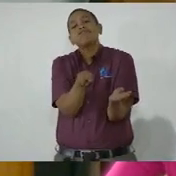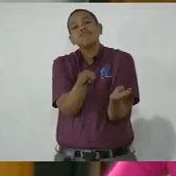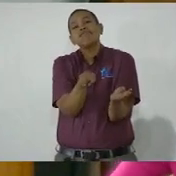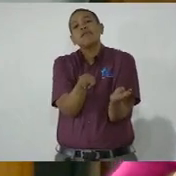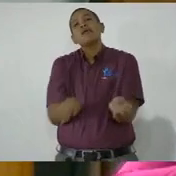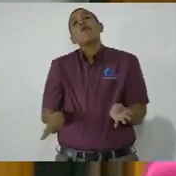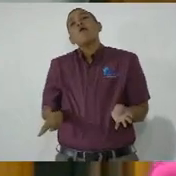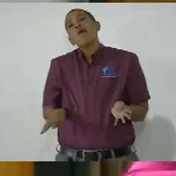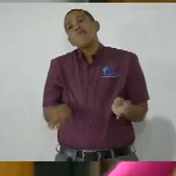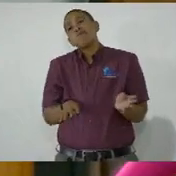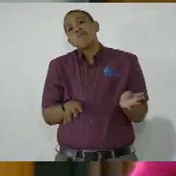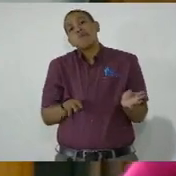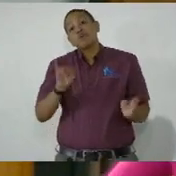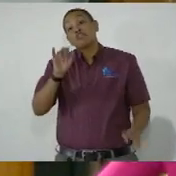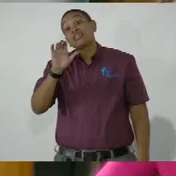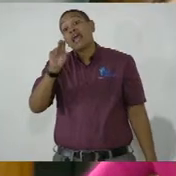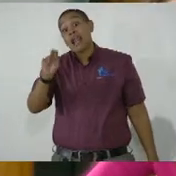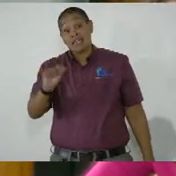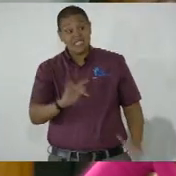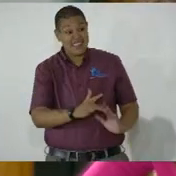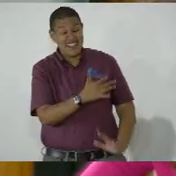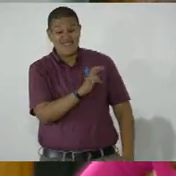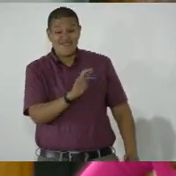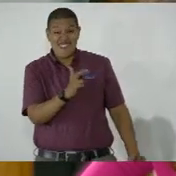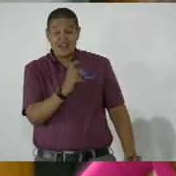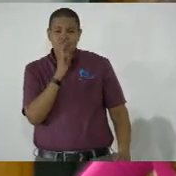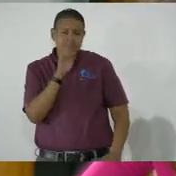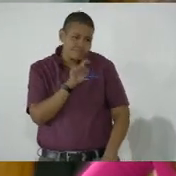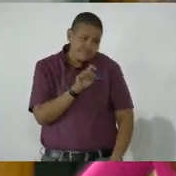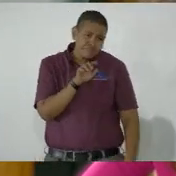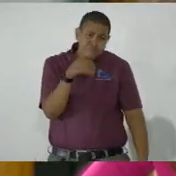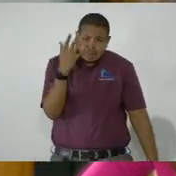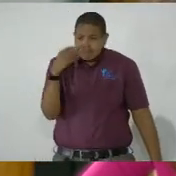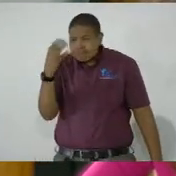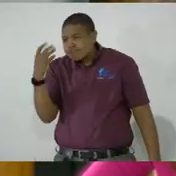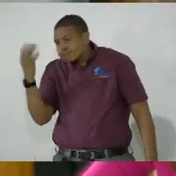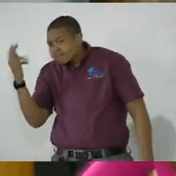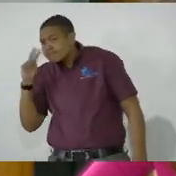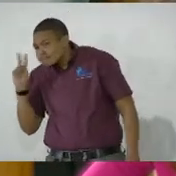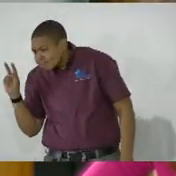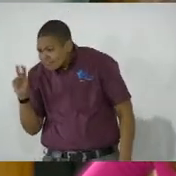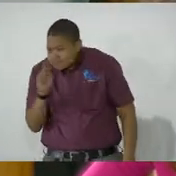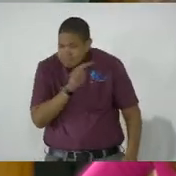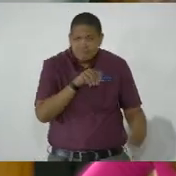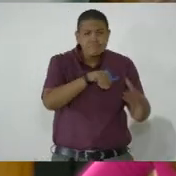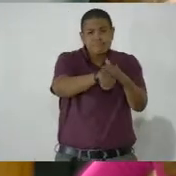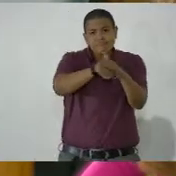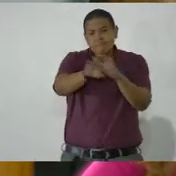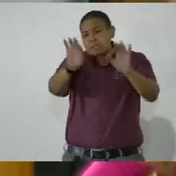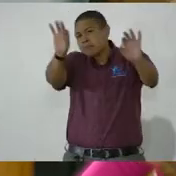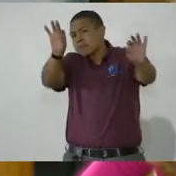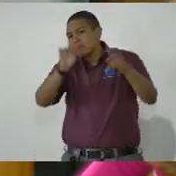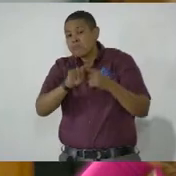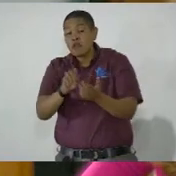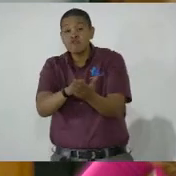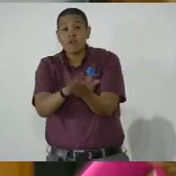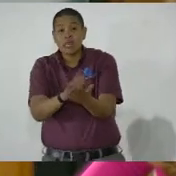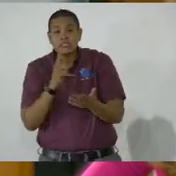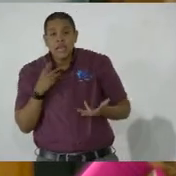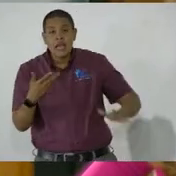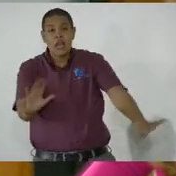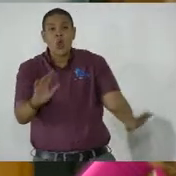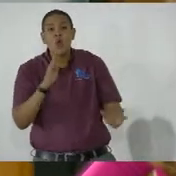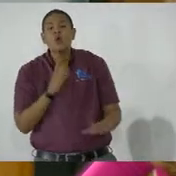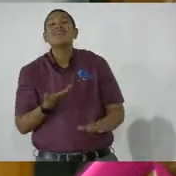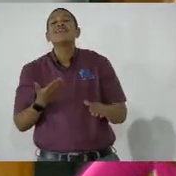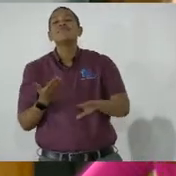the JCMS to allow for ease of access to the records and facilitate the progression of the cases in